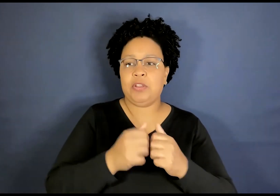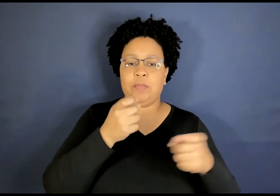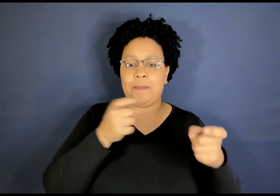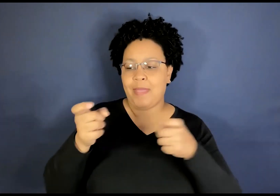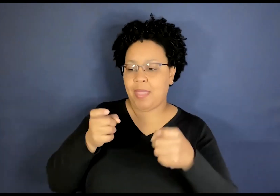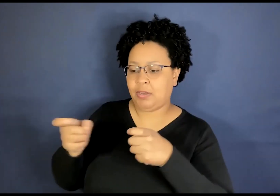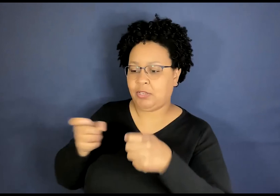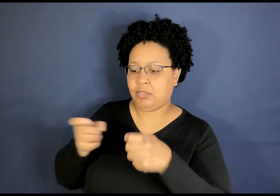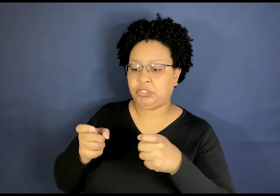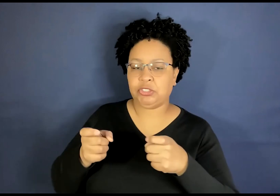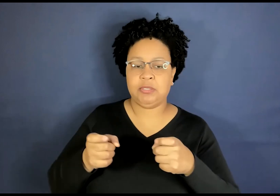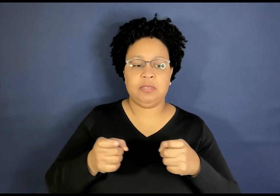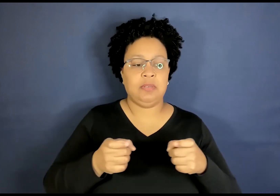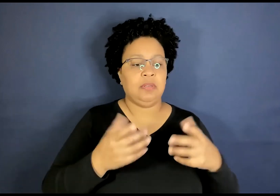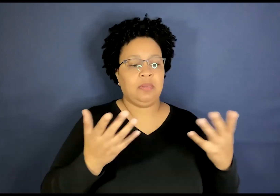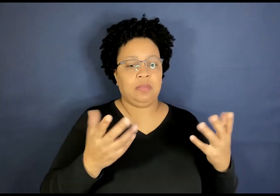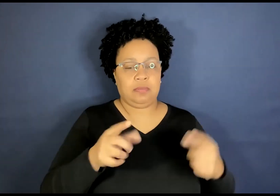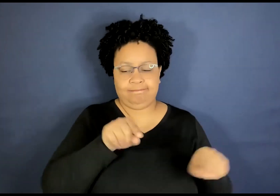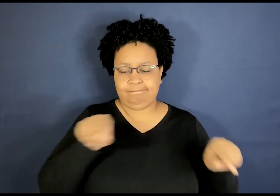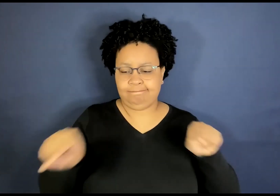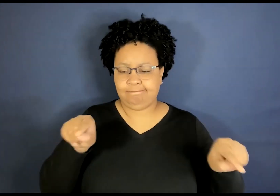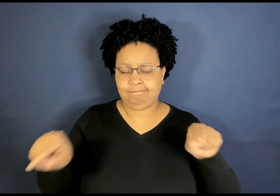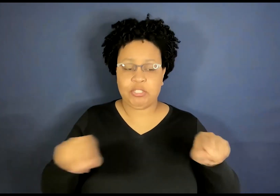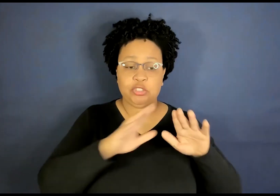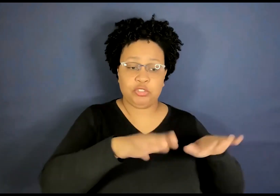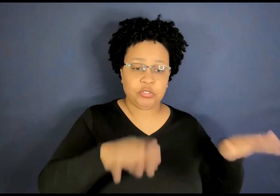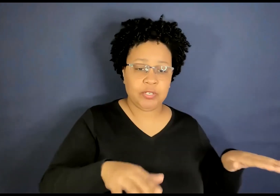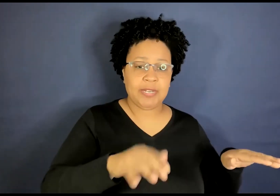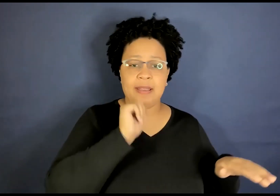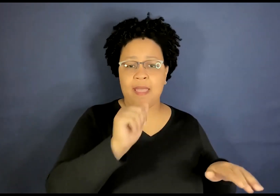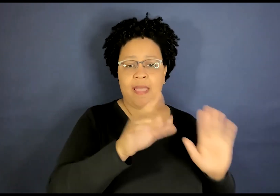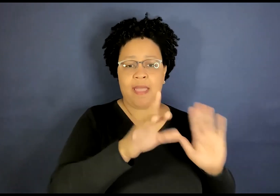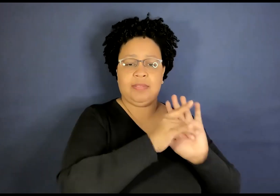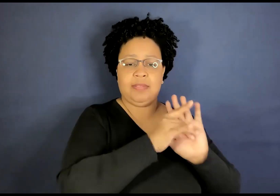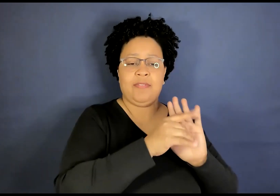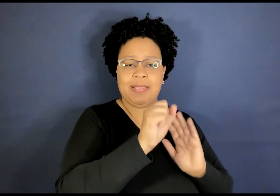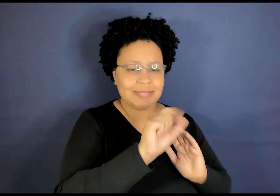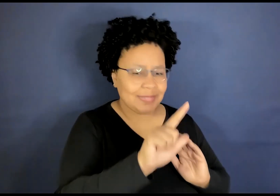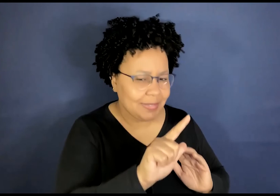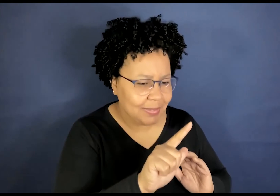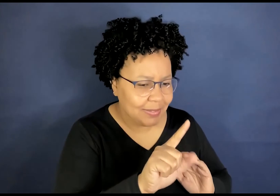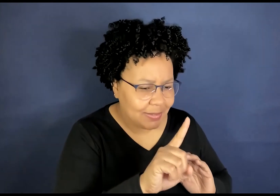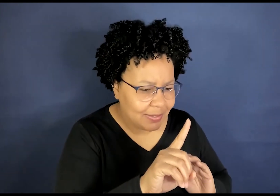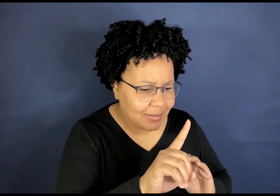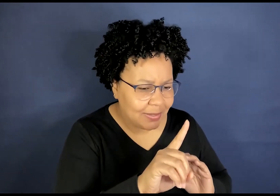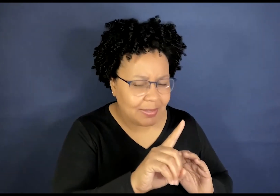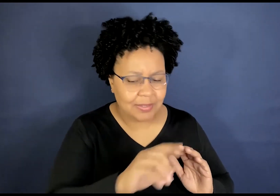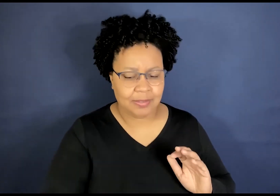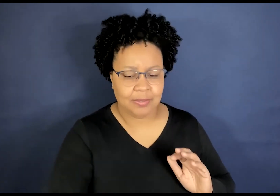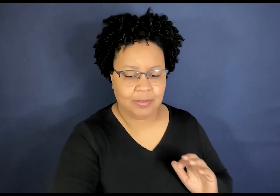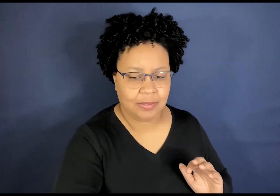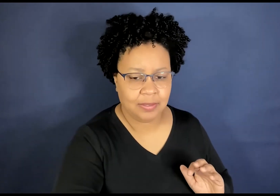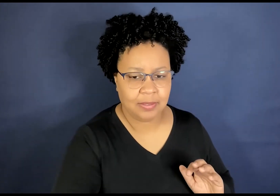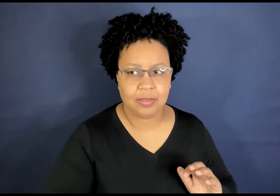manage the dichotomy between the two? Children being less likely to be served and diagnosed and resistance within the family for their children